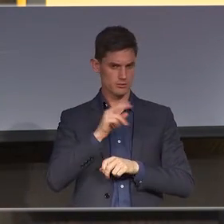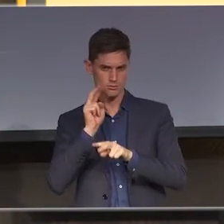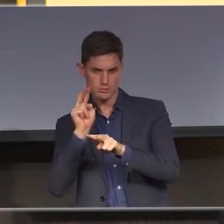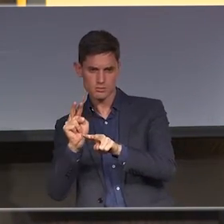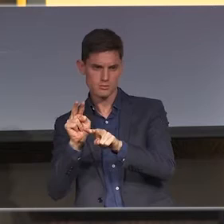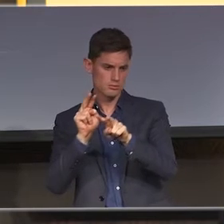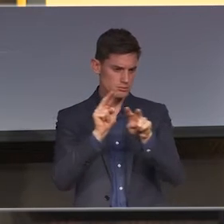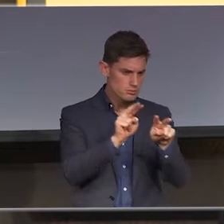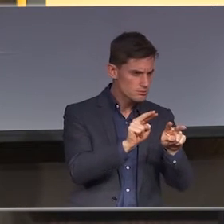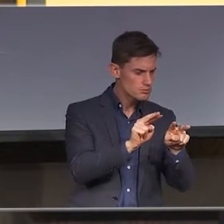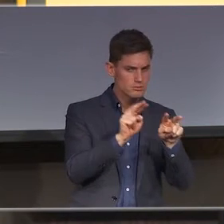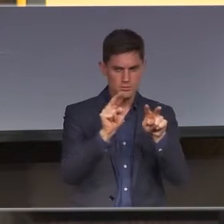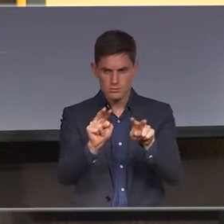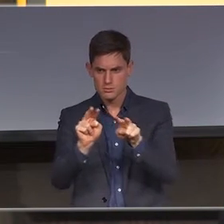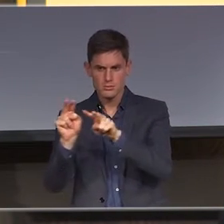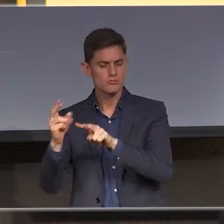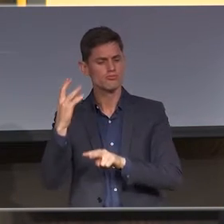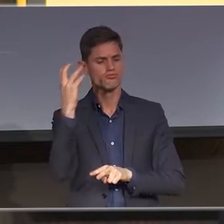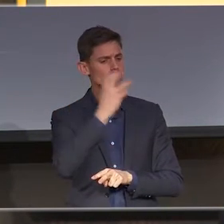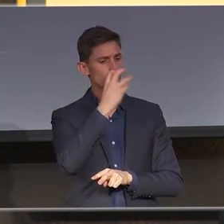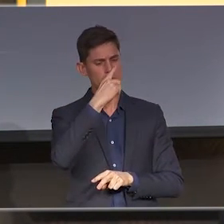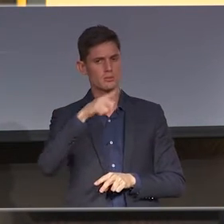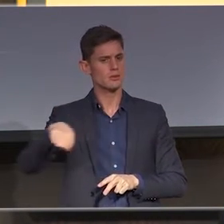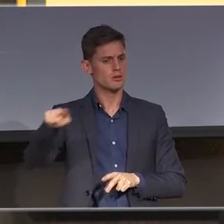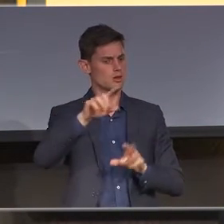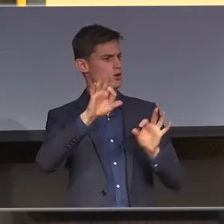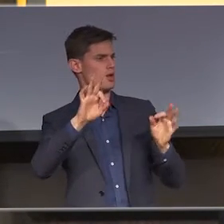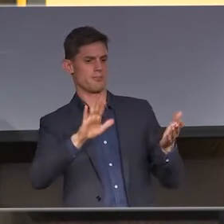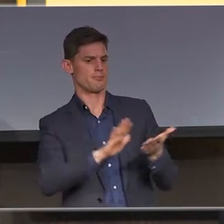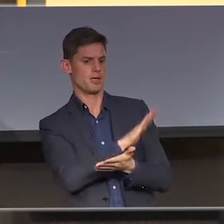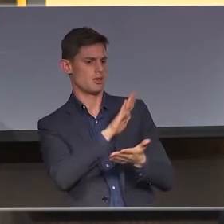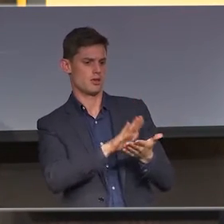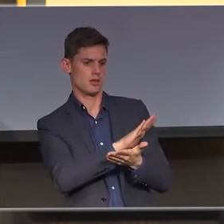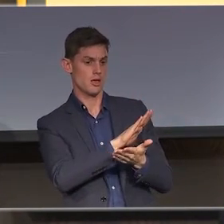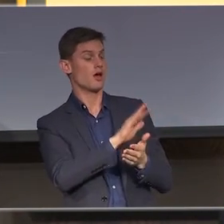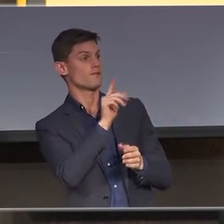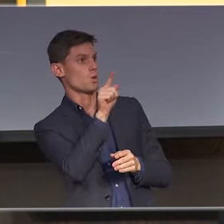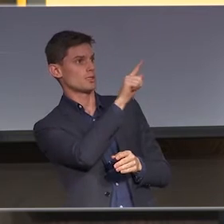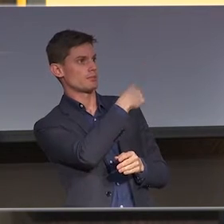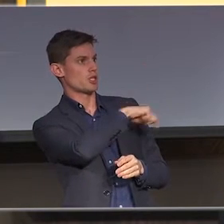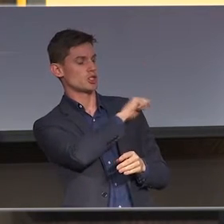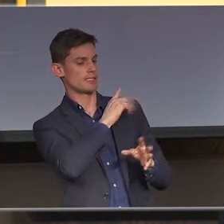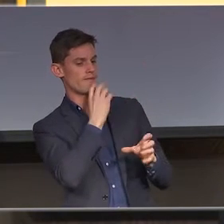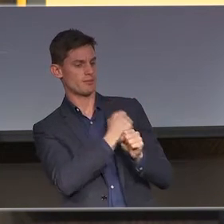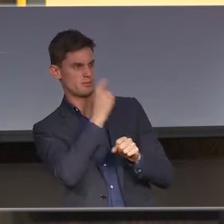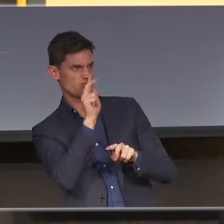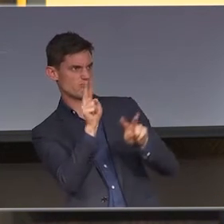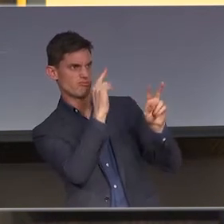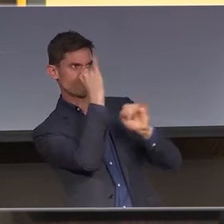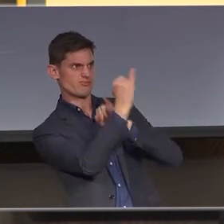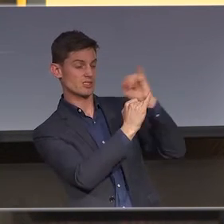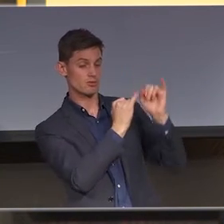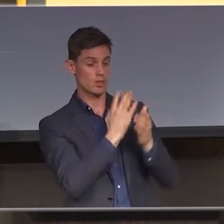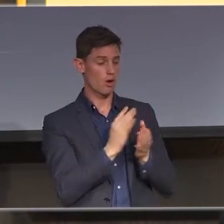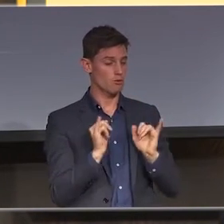increasingly seen dissatisfaction at the local level for Spanish politicians. It was a depressing place to be if